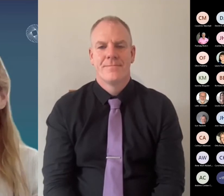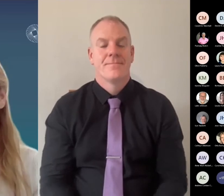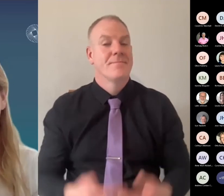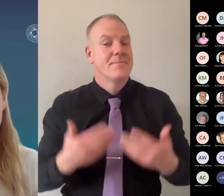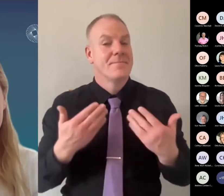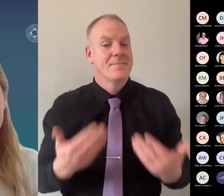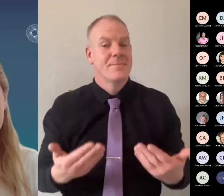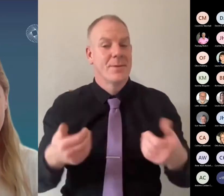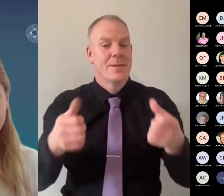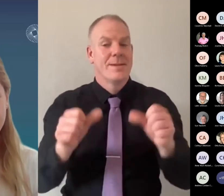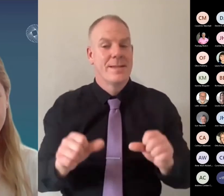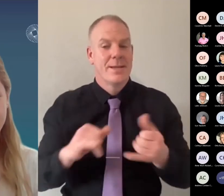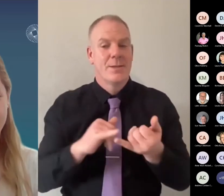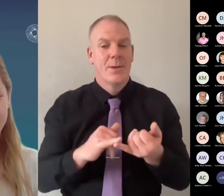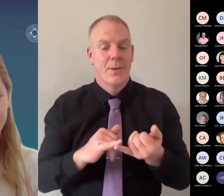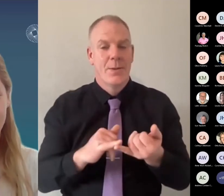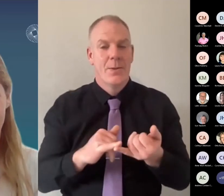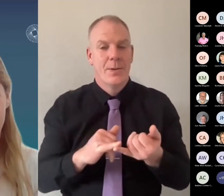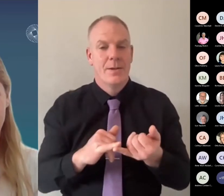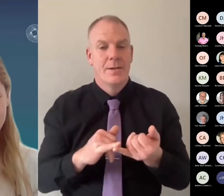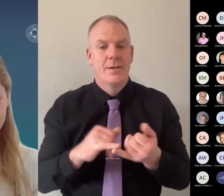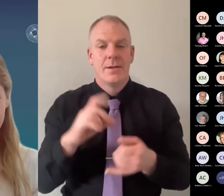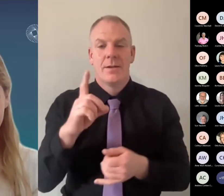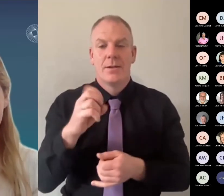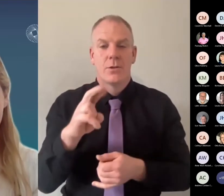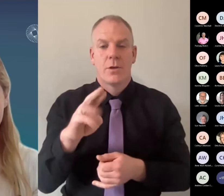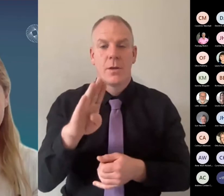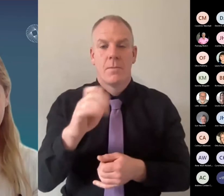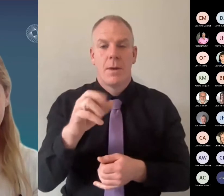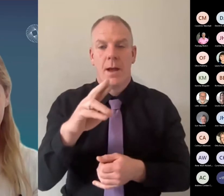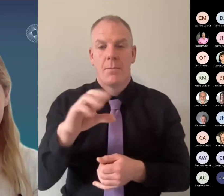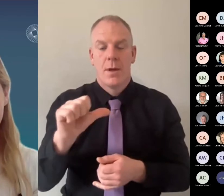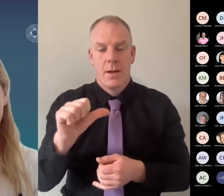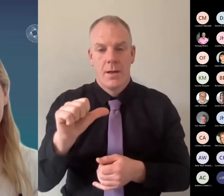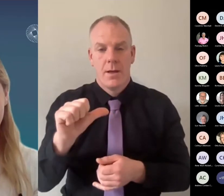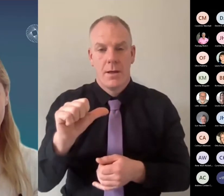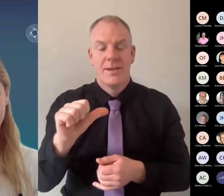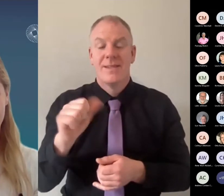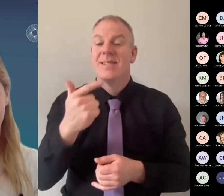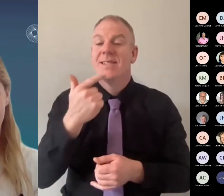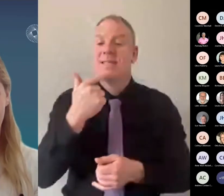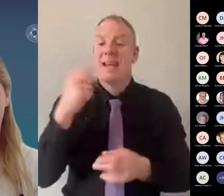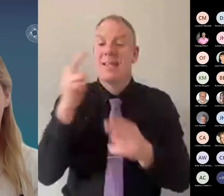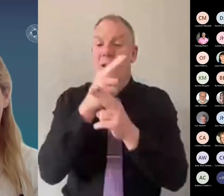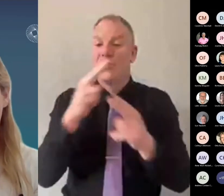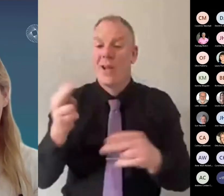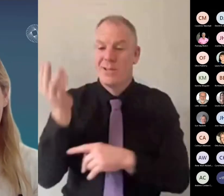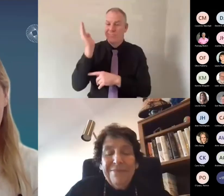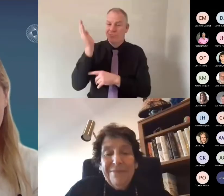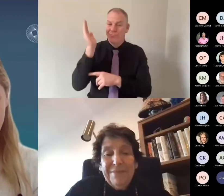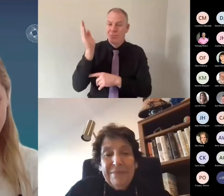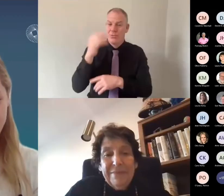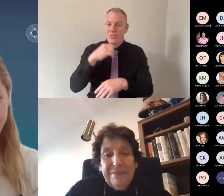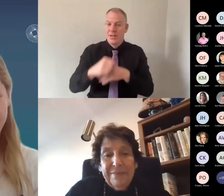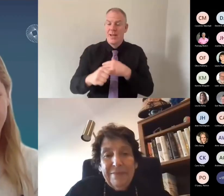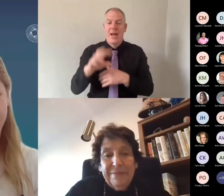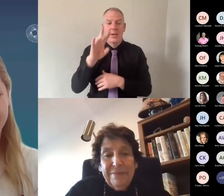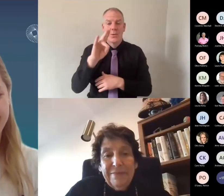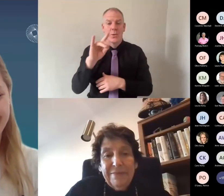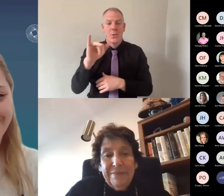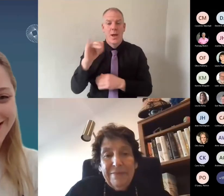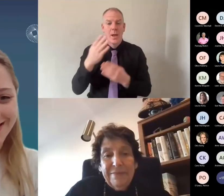Now, next, we will move on to Dr. Barbara Brittingham, our second of our international speakers today, and also a QQI board